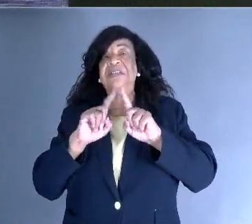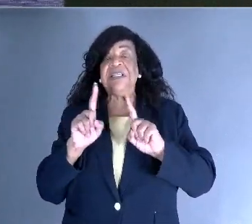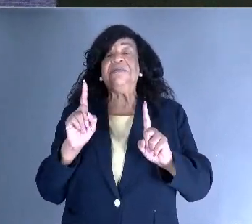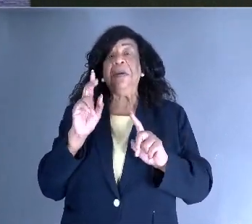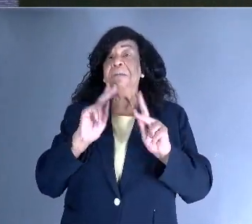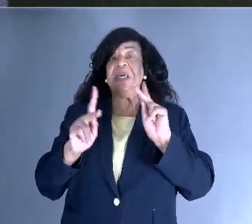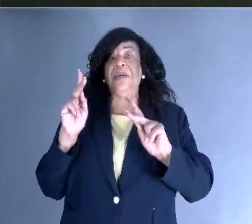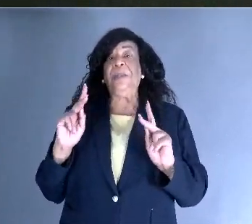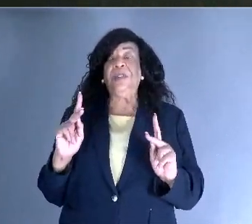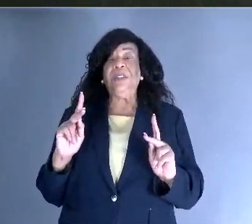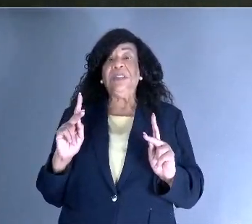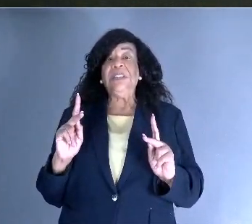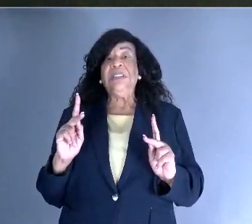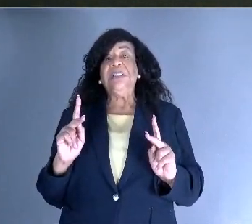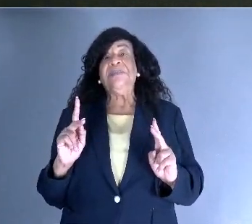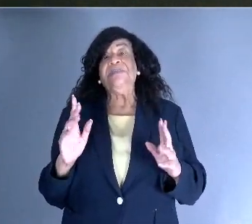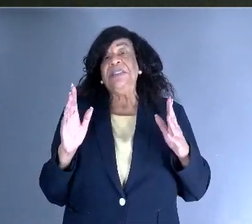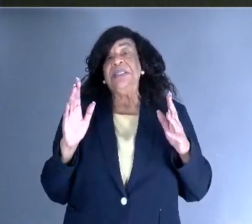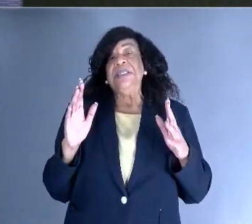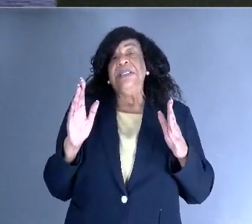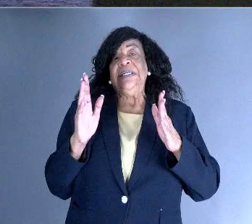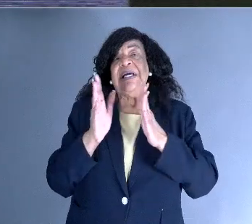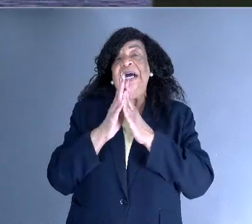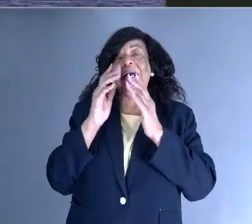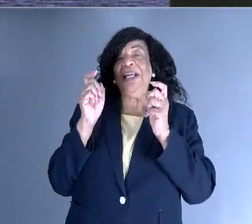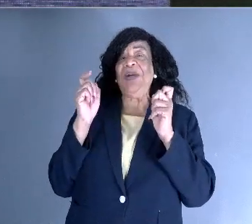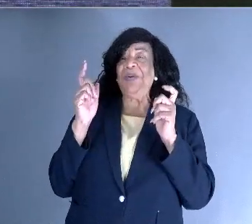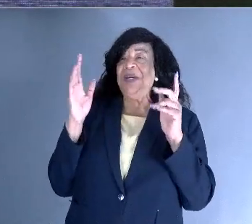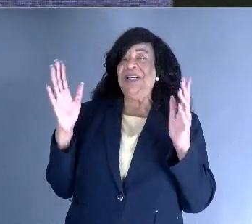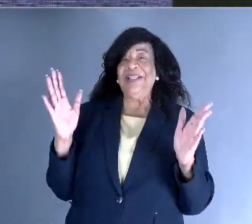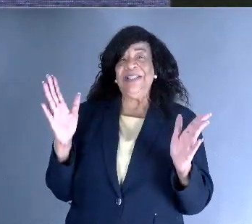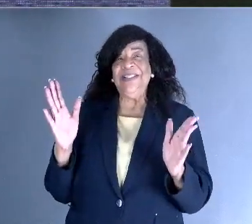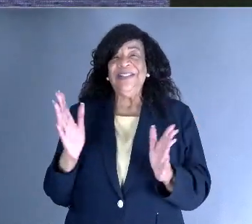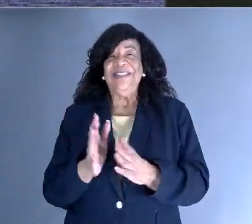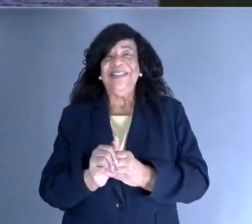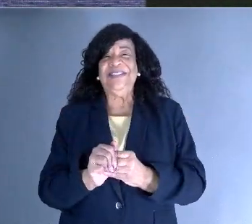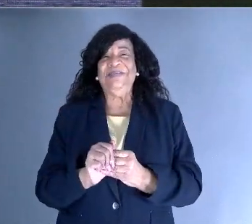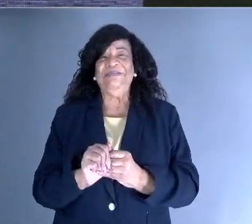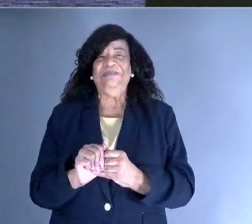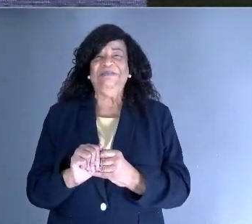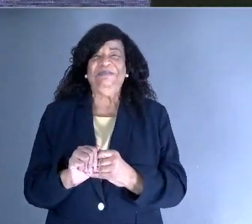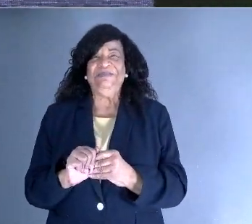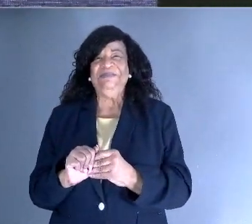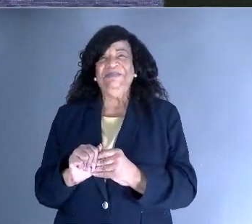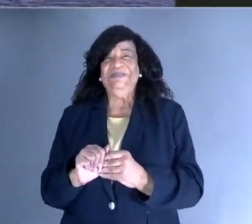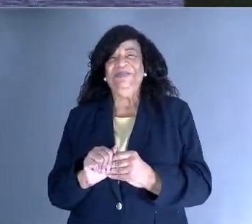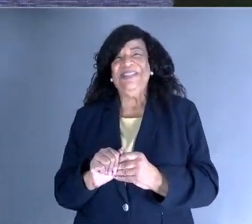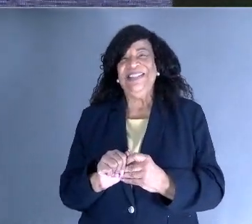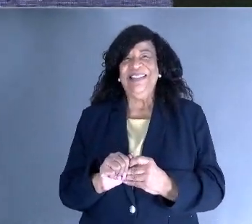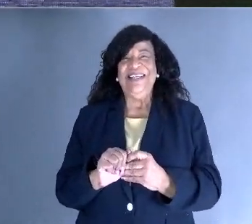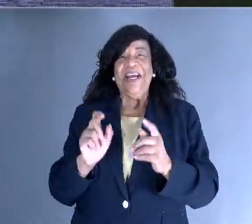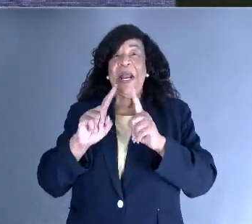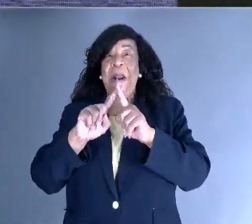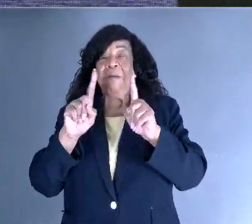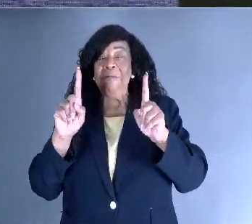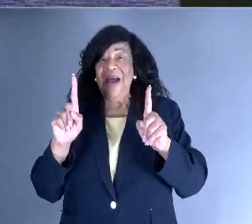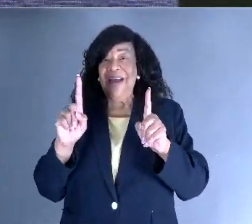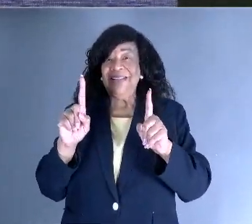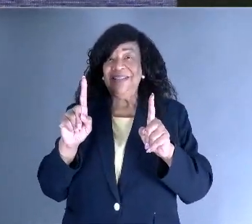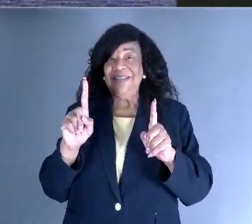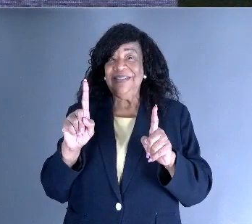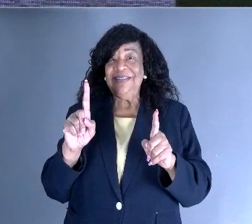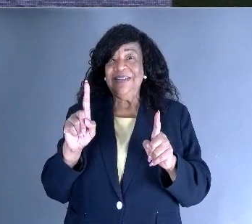the other candidate hallelujah praise the lord but in this year you will